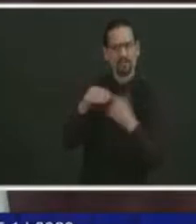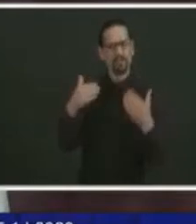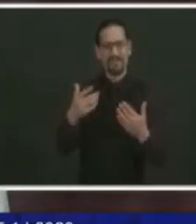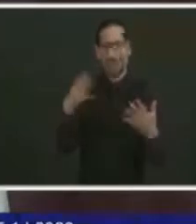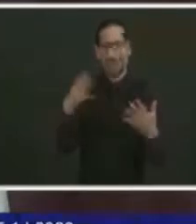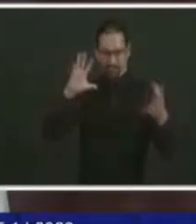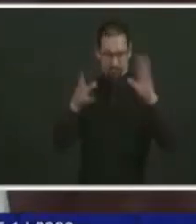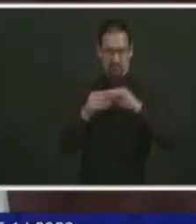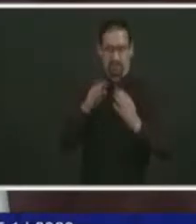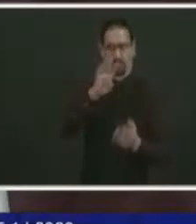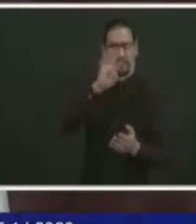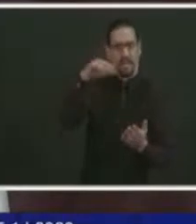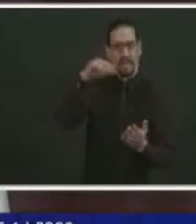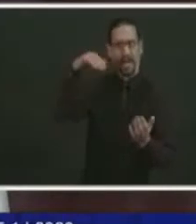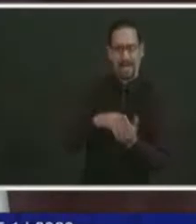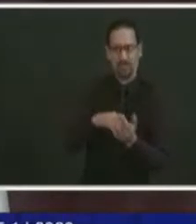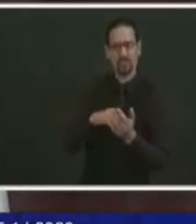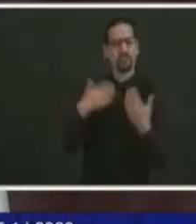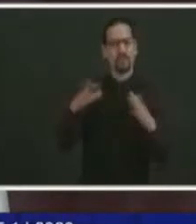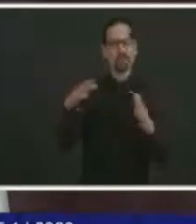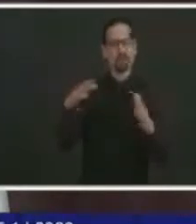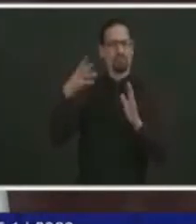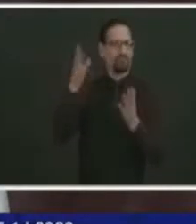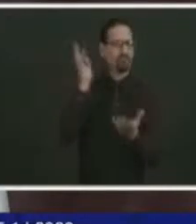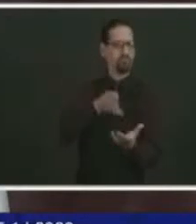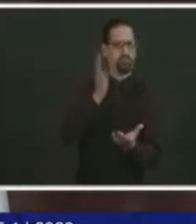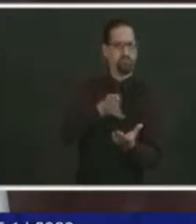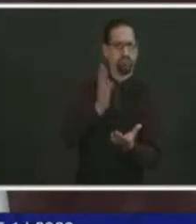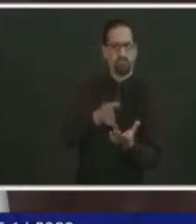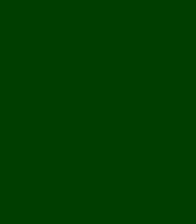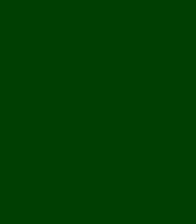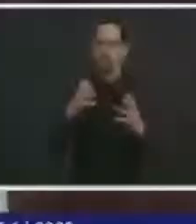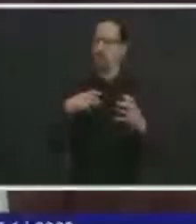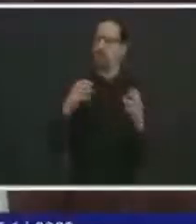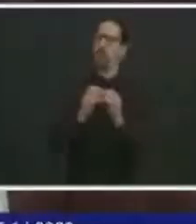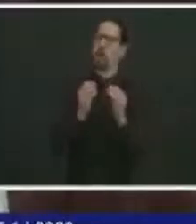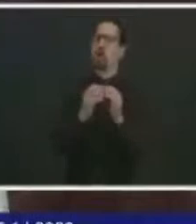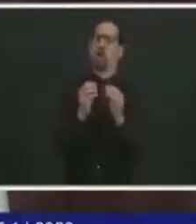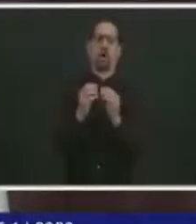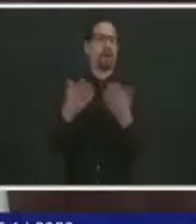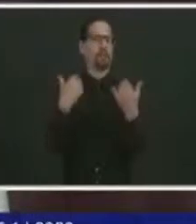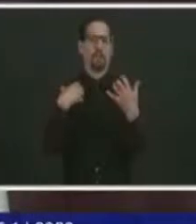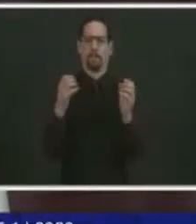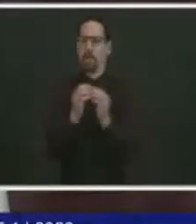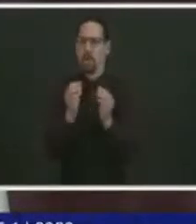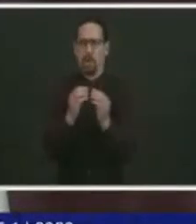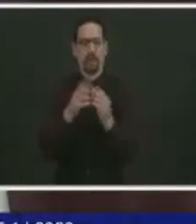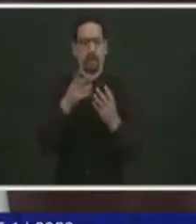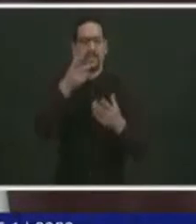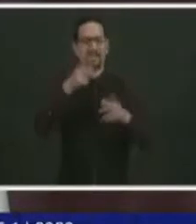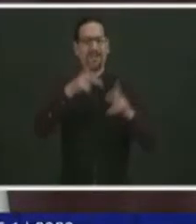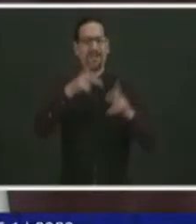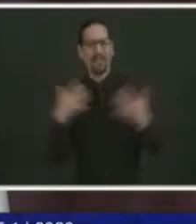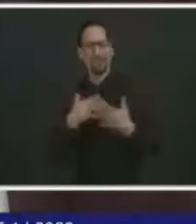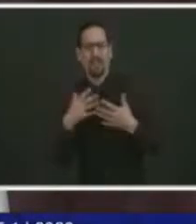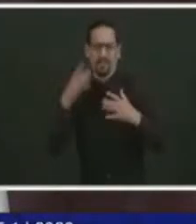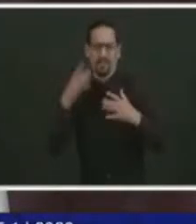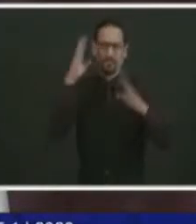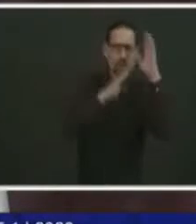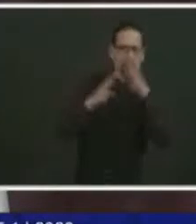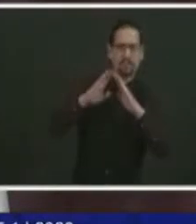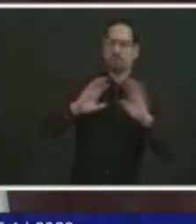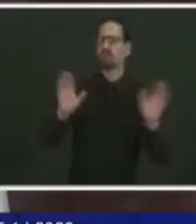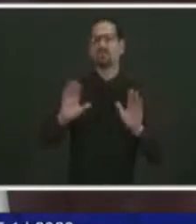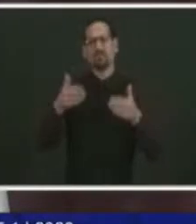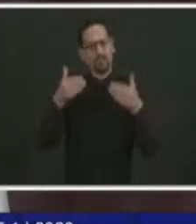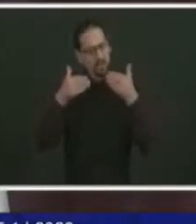0 to 41,000 in a couple of weeks. We got to get that up there. There's no reason not to do it. I mean, if there's no reason not to do